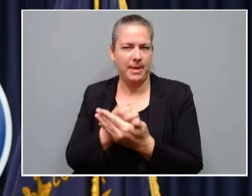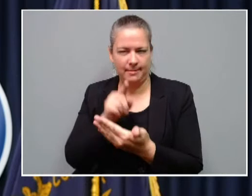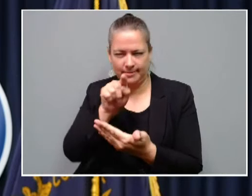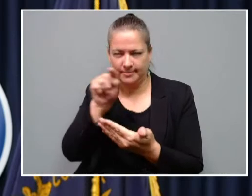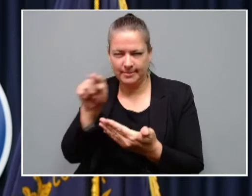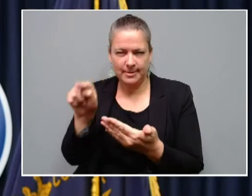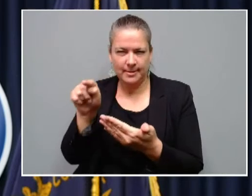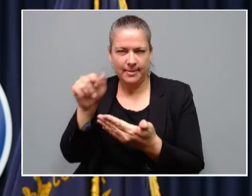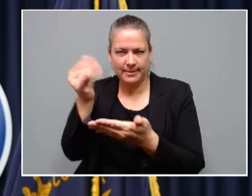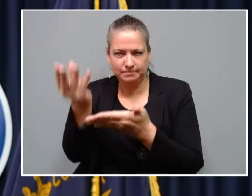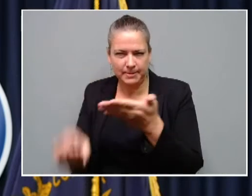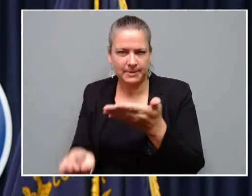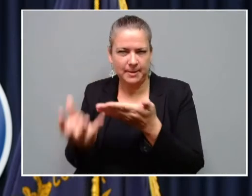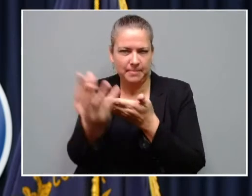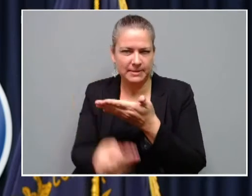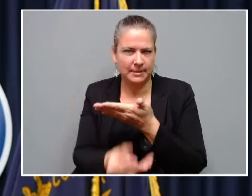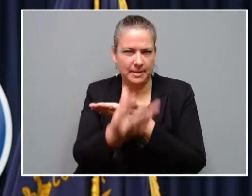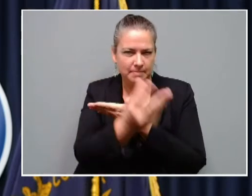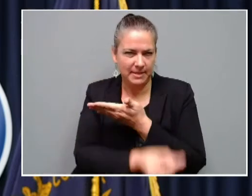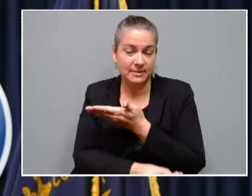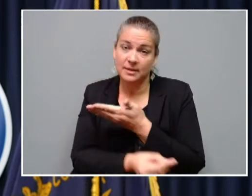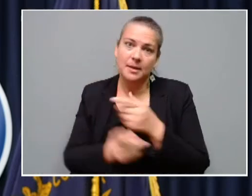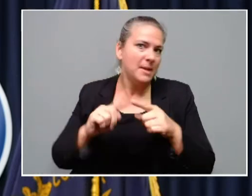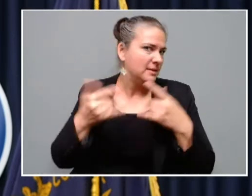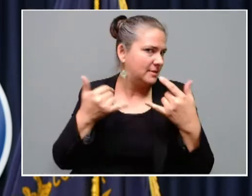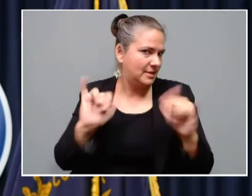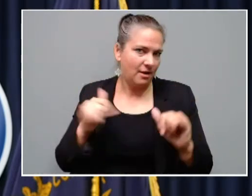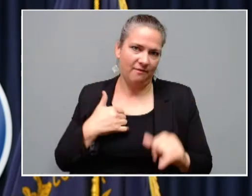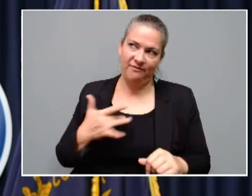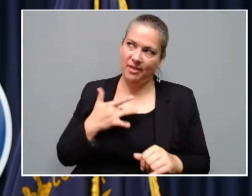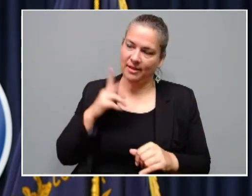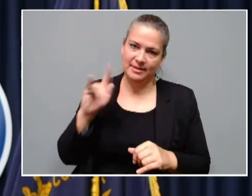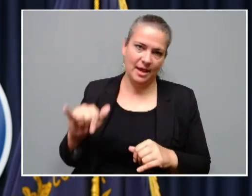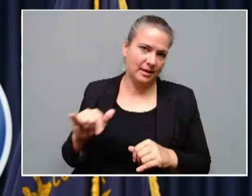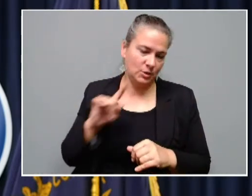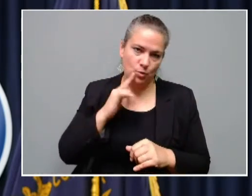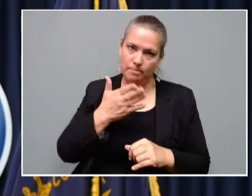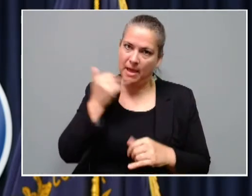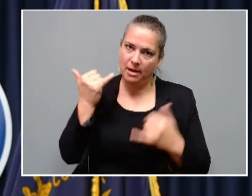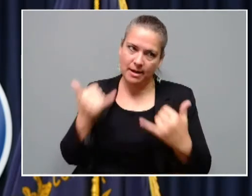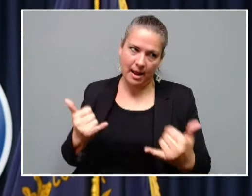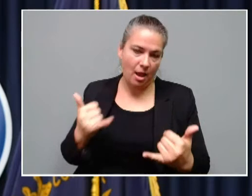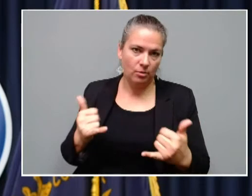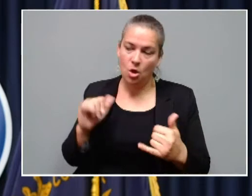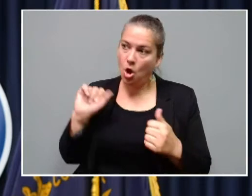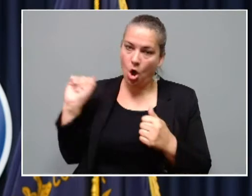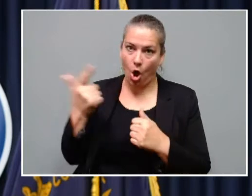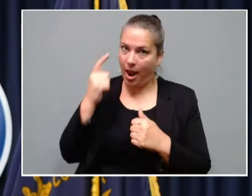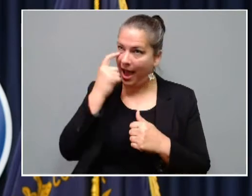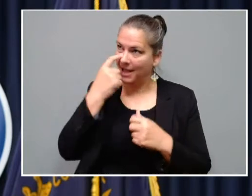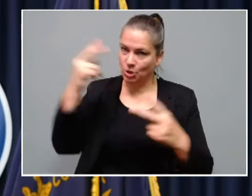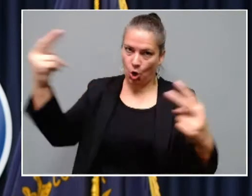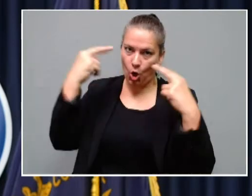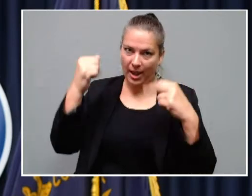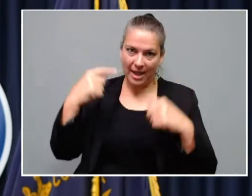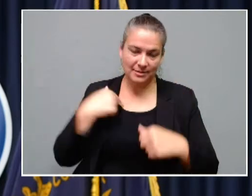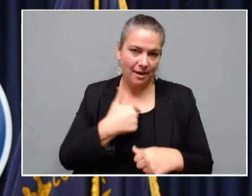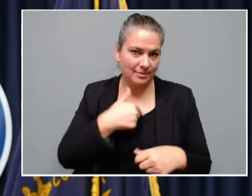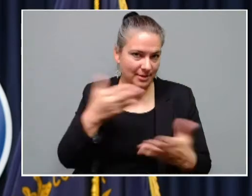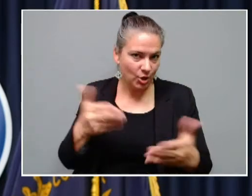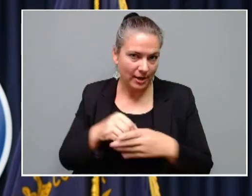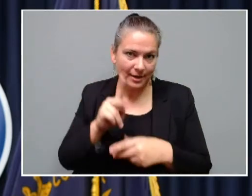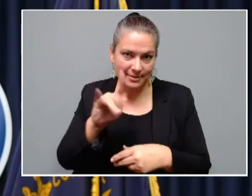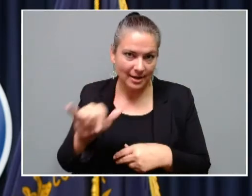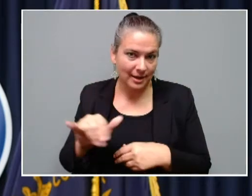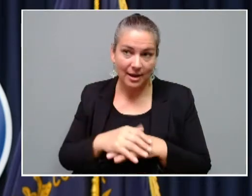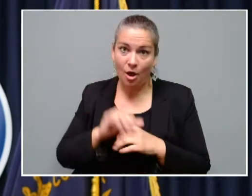certainly, I think we're making out a lot better in Kentucky right now. And again, all eyes are on us. Every boardroom in America